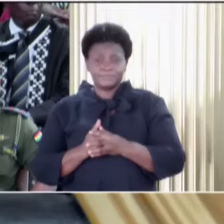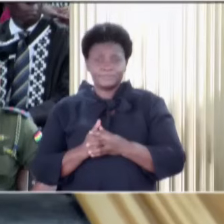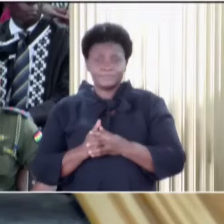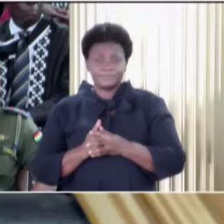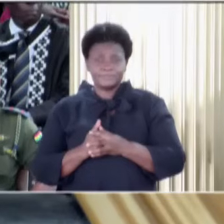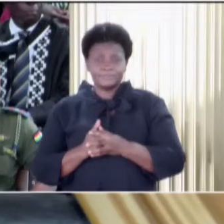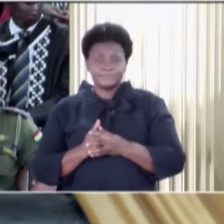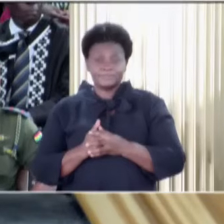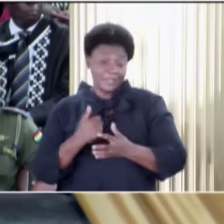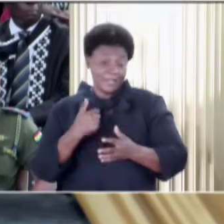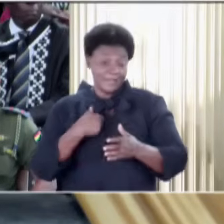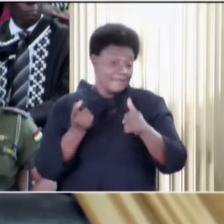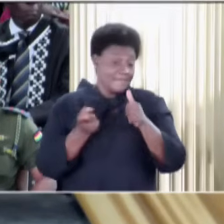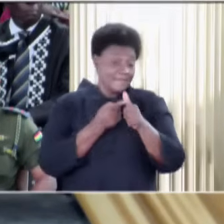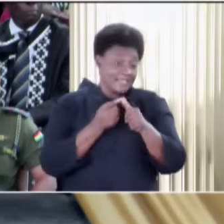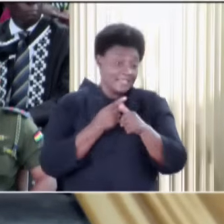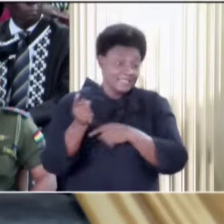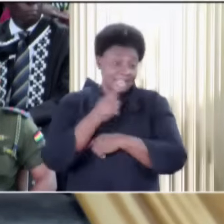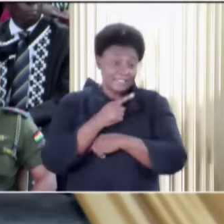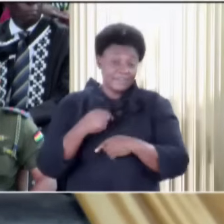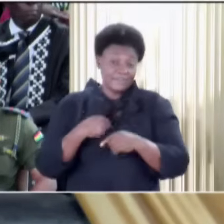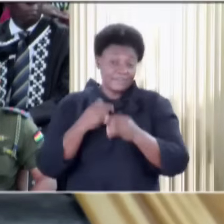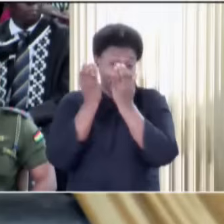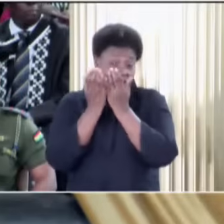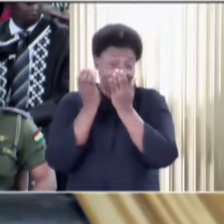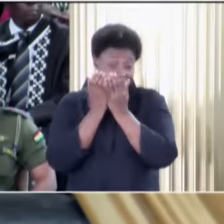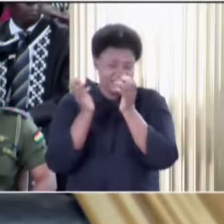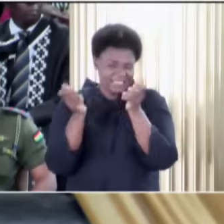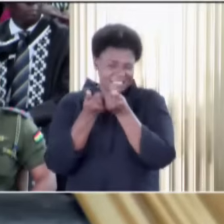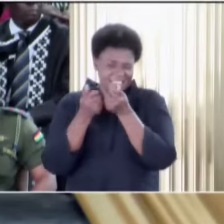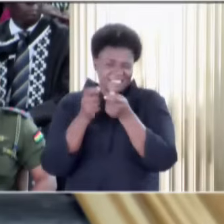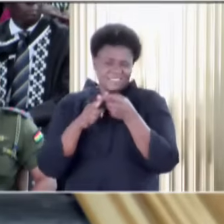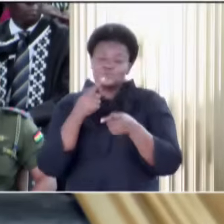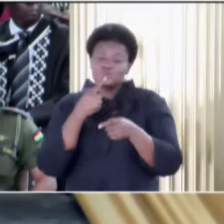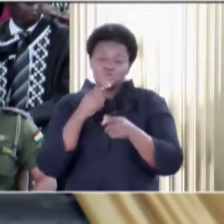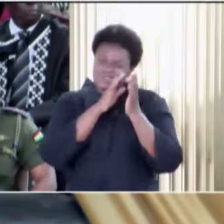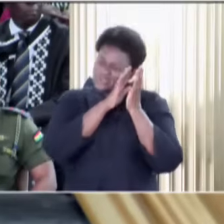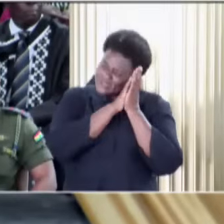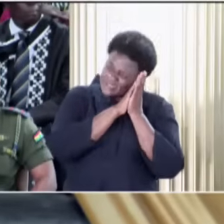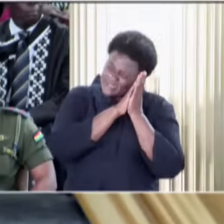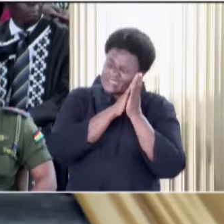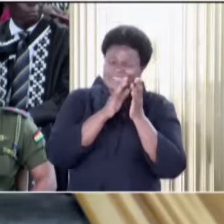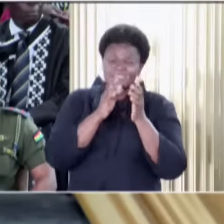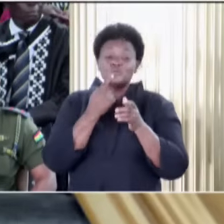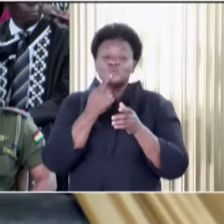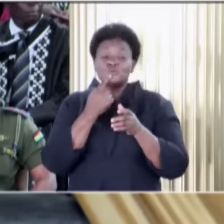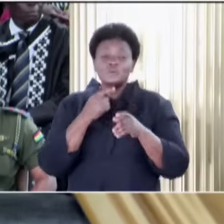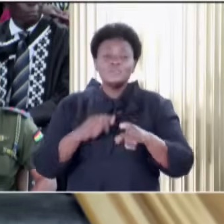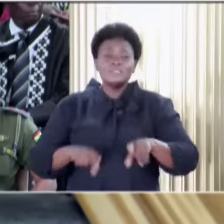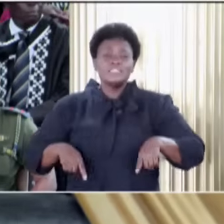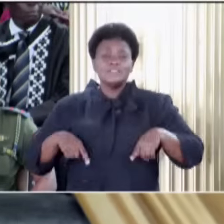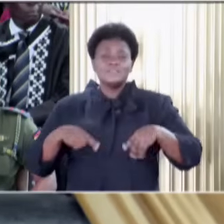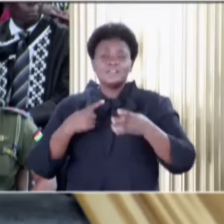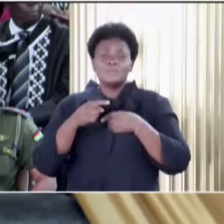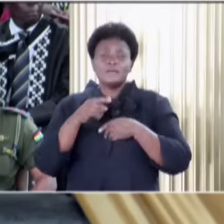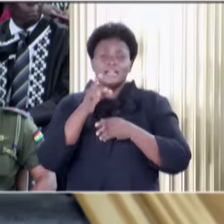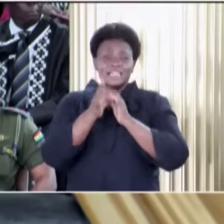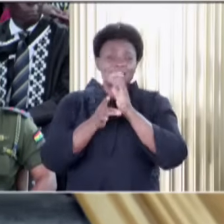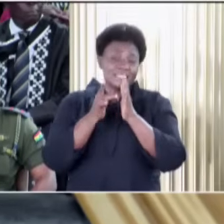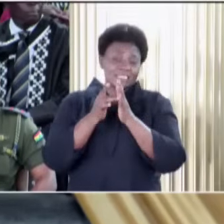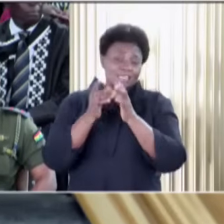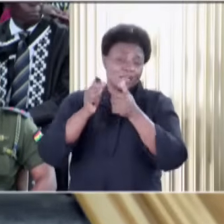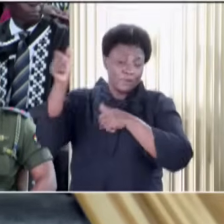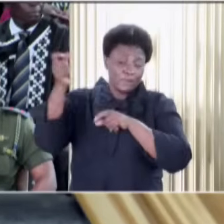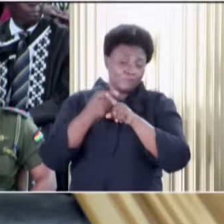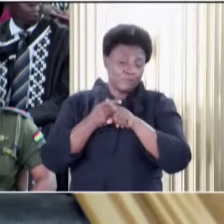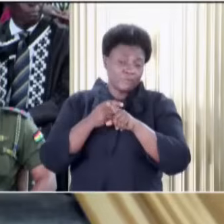I had my fair share of academic challenges of accommodation challenges as someone who lives about 8 hours drive away from